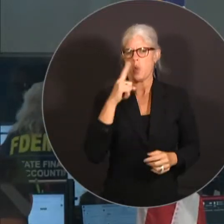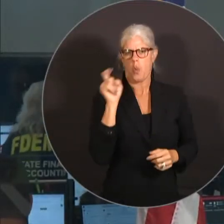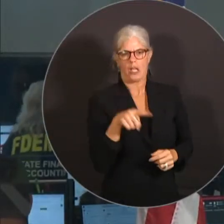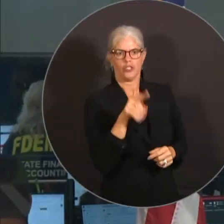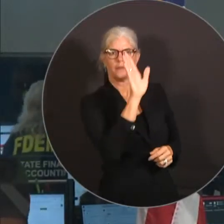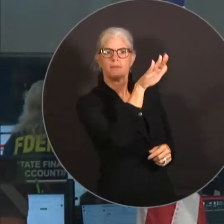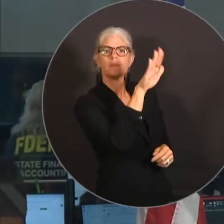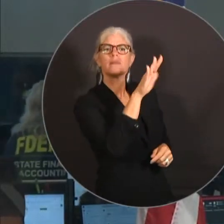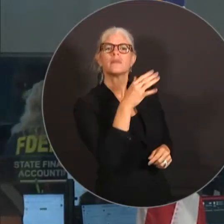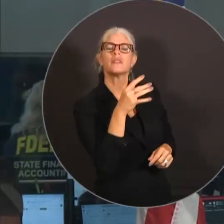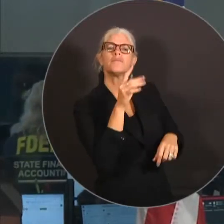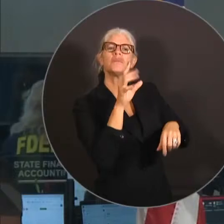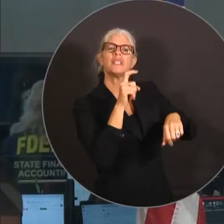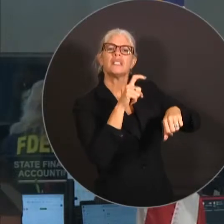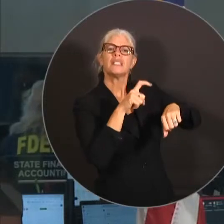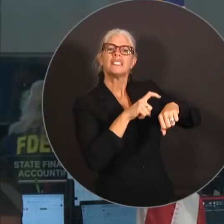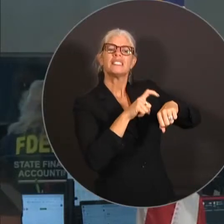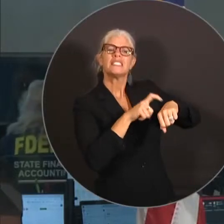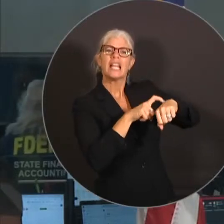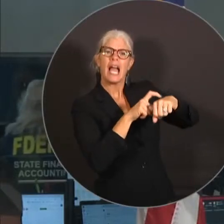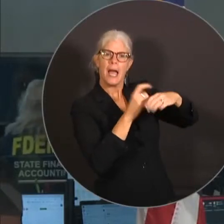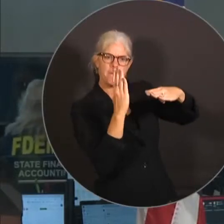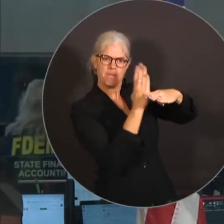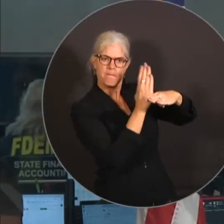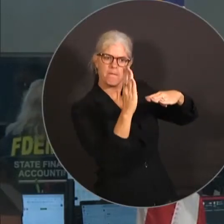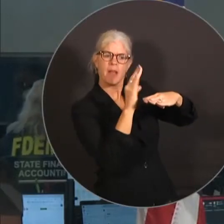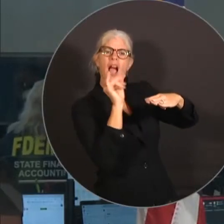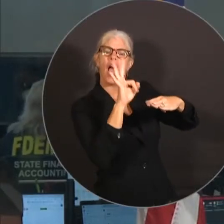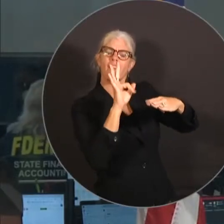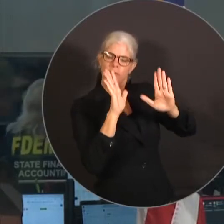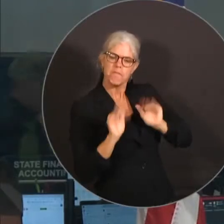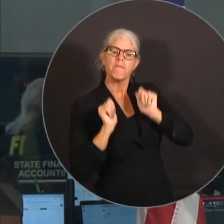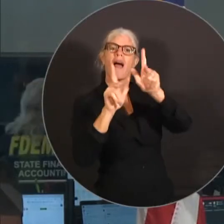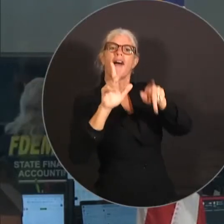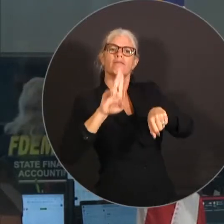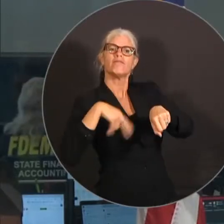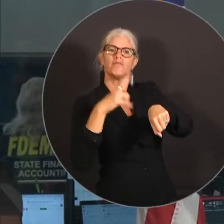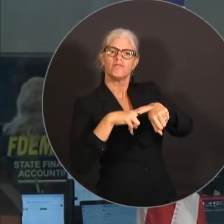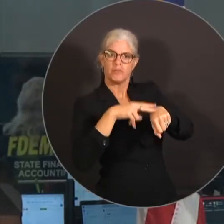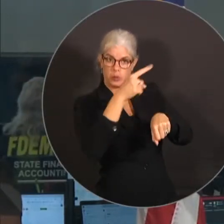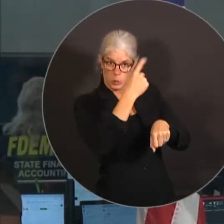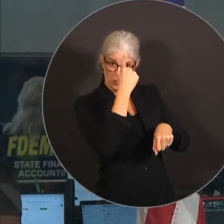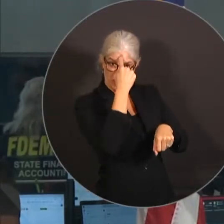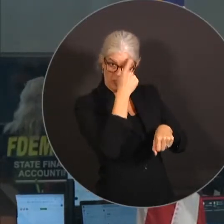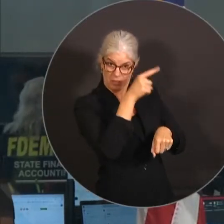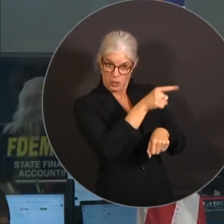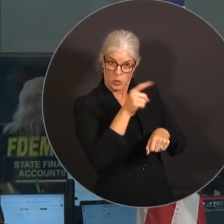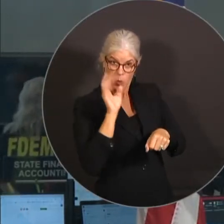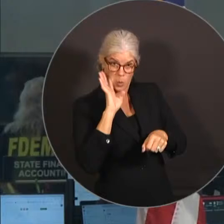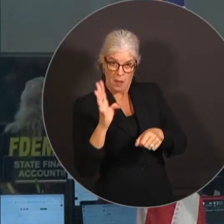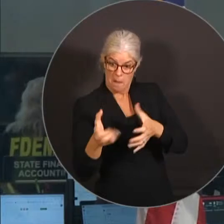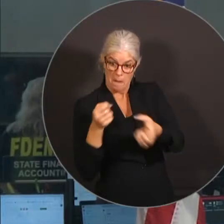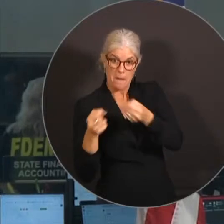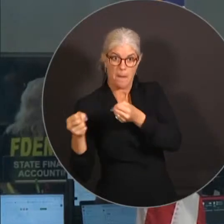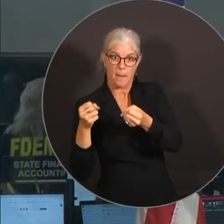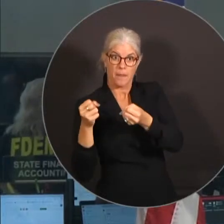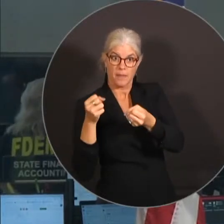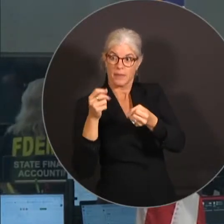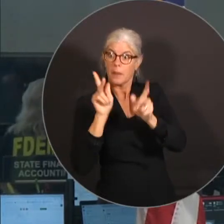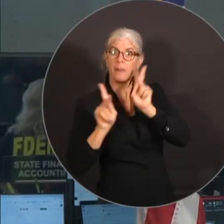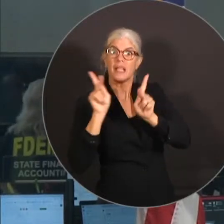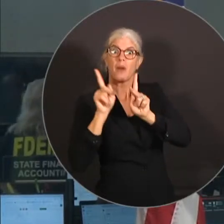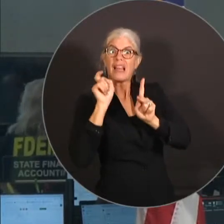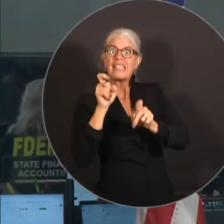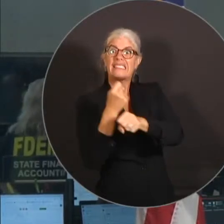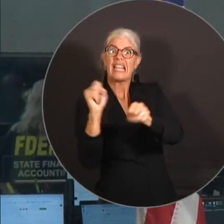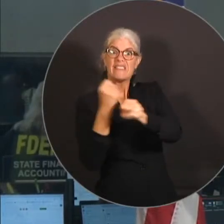of recovery, and last time with Helene, you were able to get search and rescue units kind of out there before, if I remember correctly, before the sun